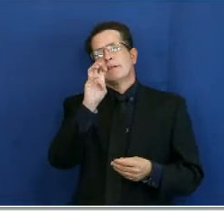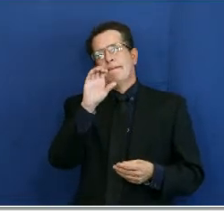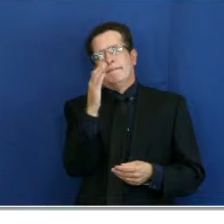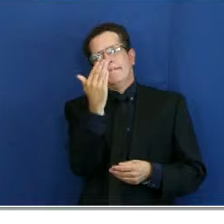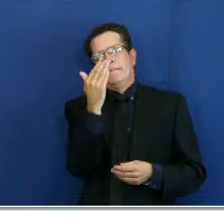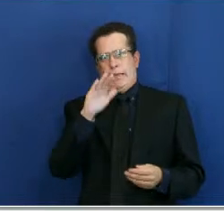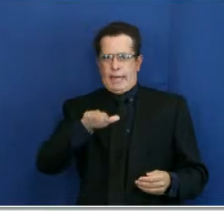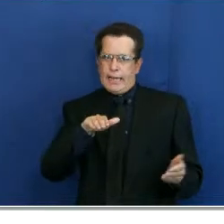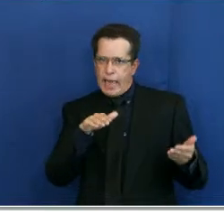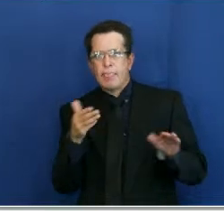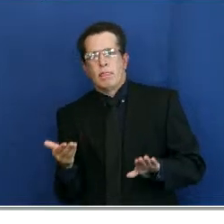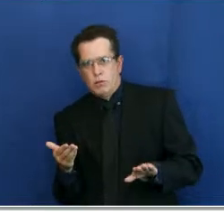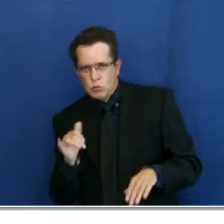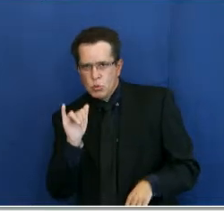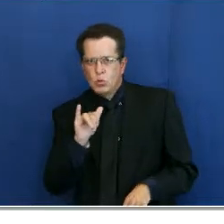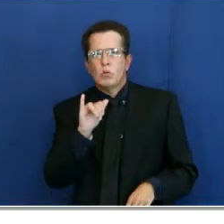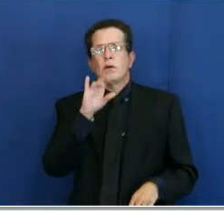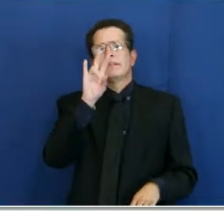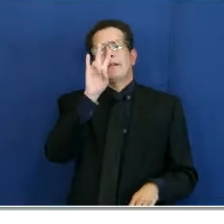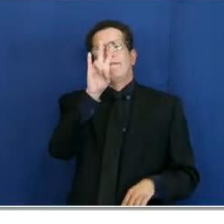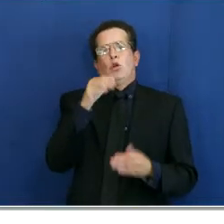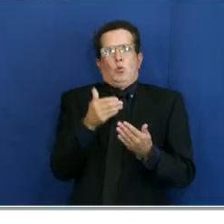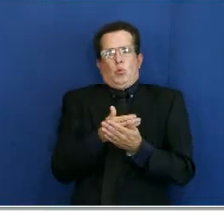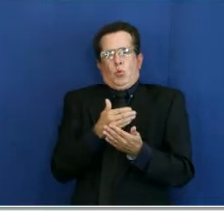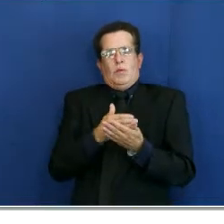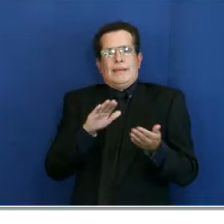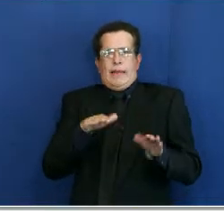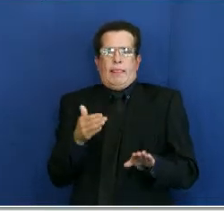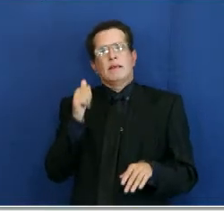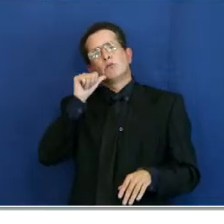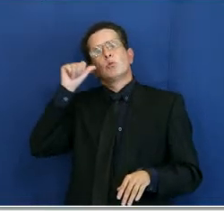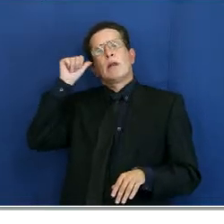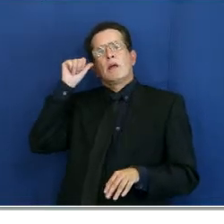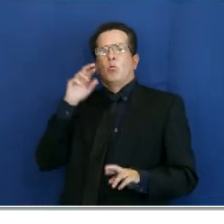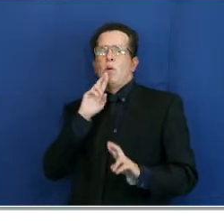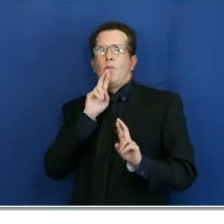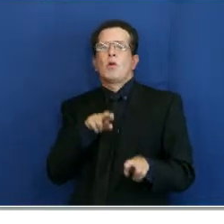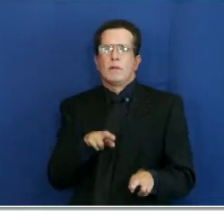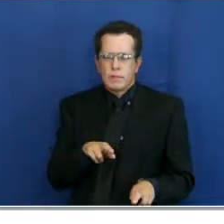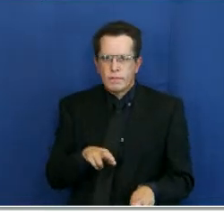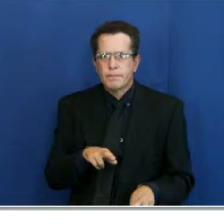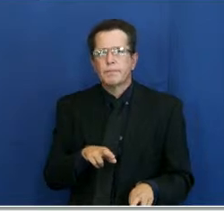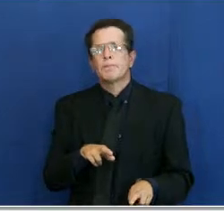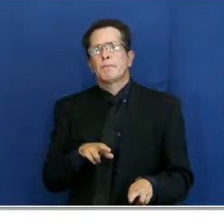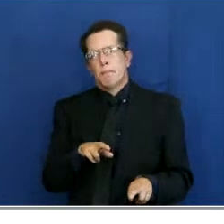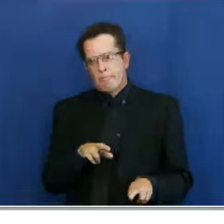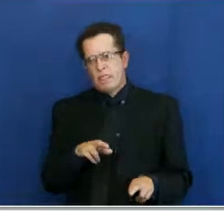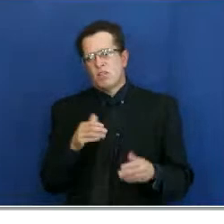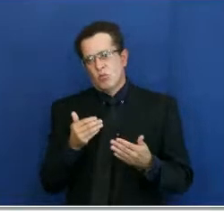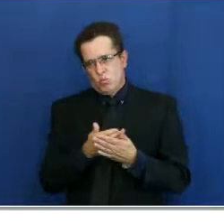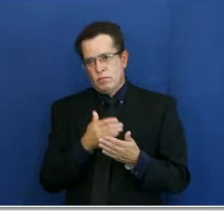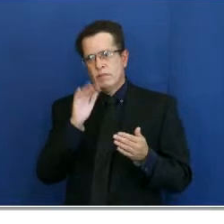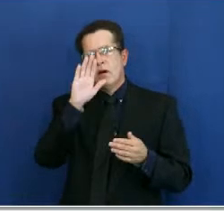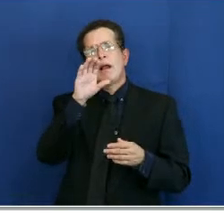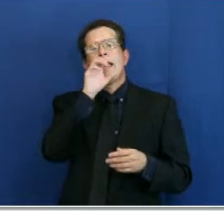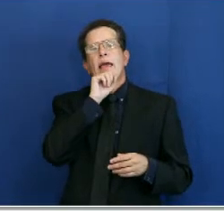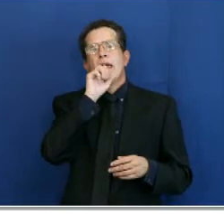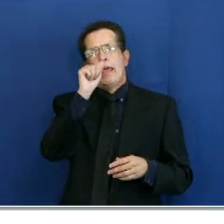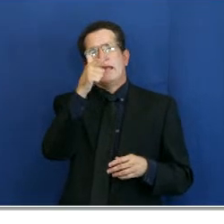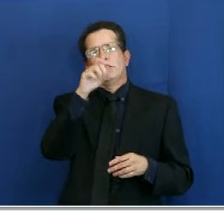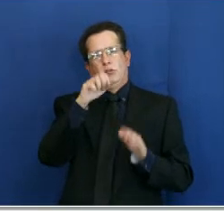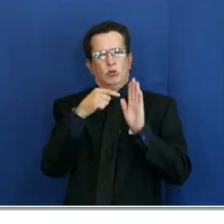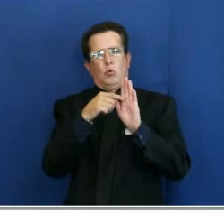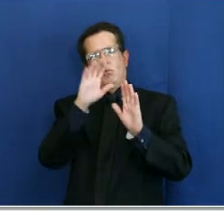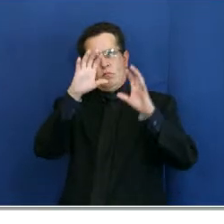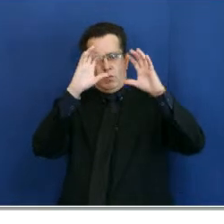615 deaths, and 7 new deaths were reported since yesterday. On the next slide, the age range